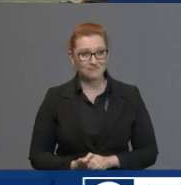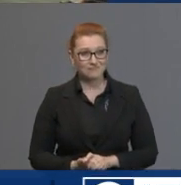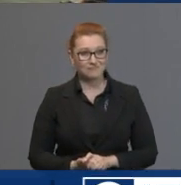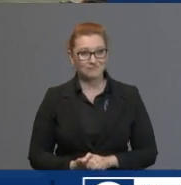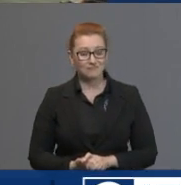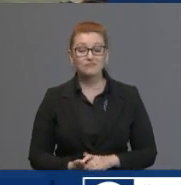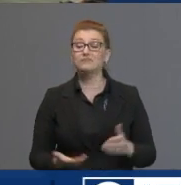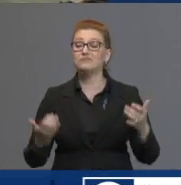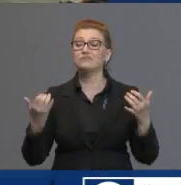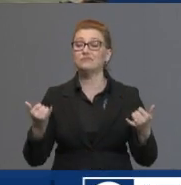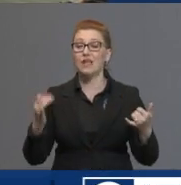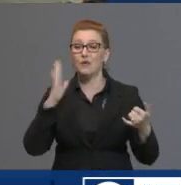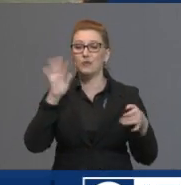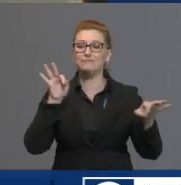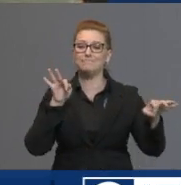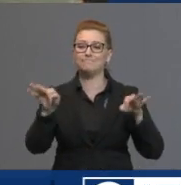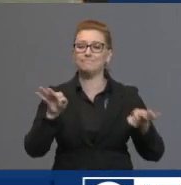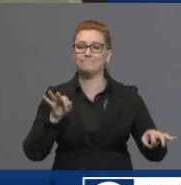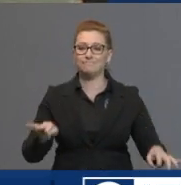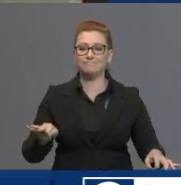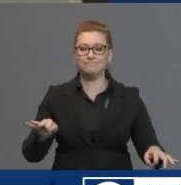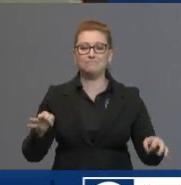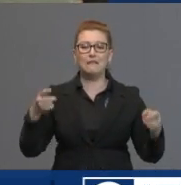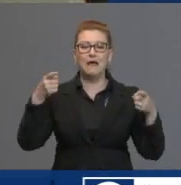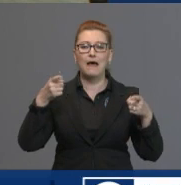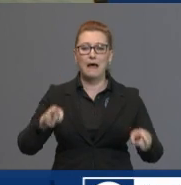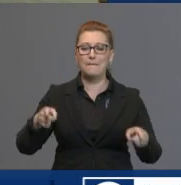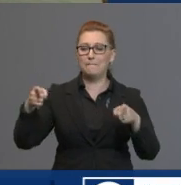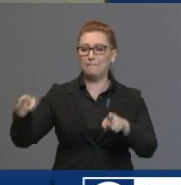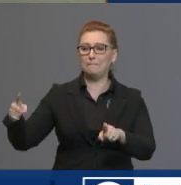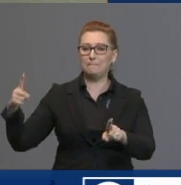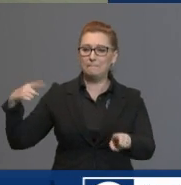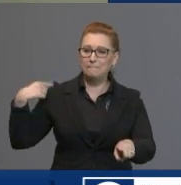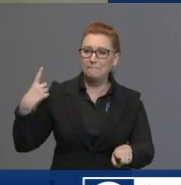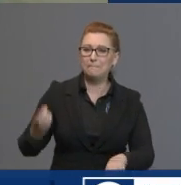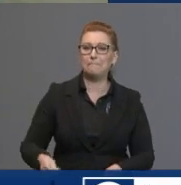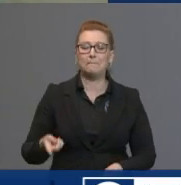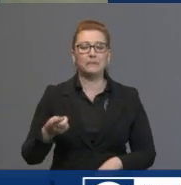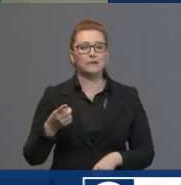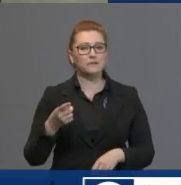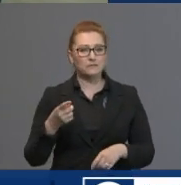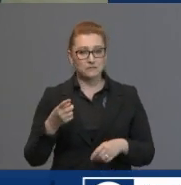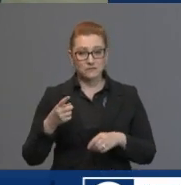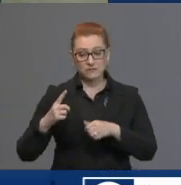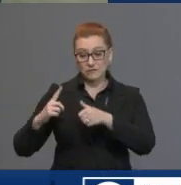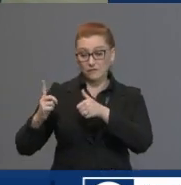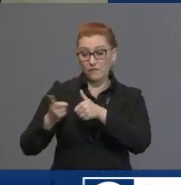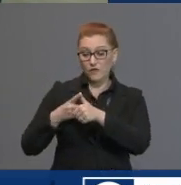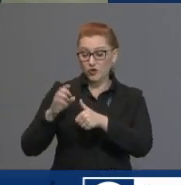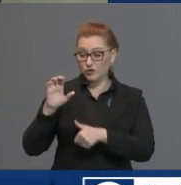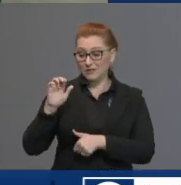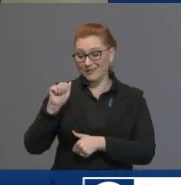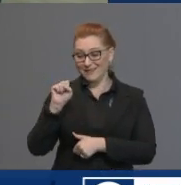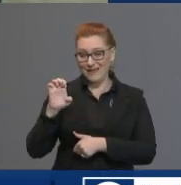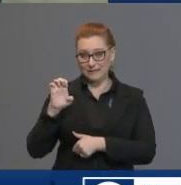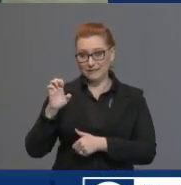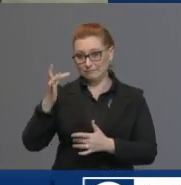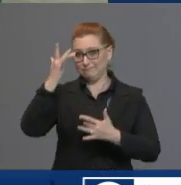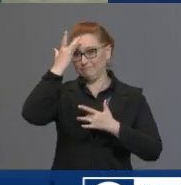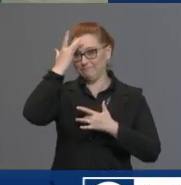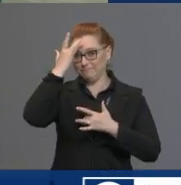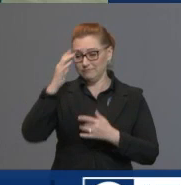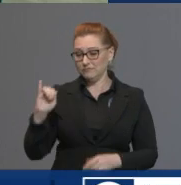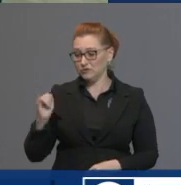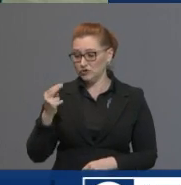I want to take you through a timeline of what's transpired since our first case in January of